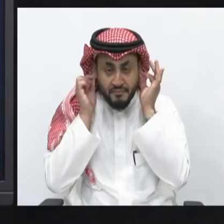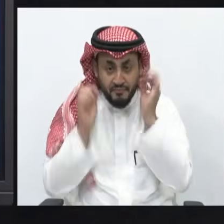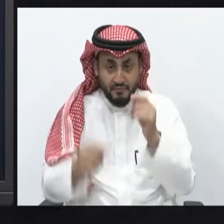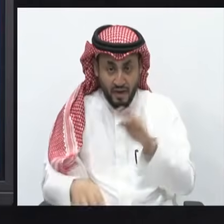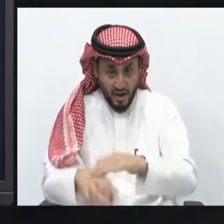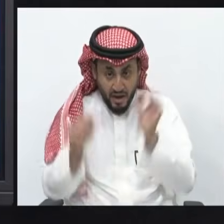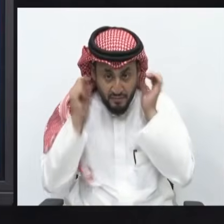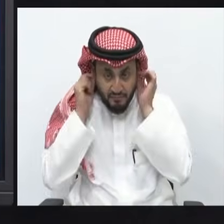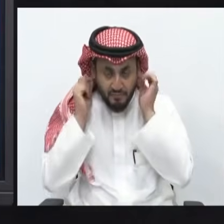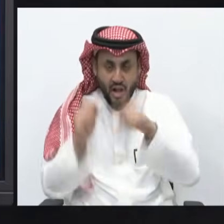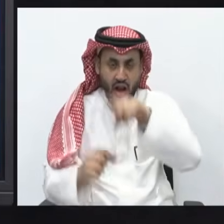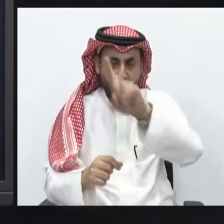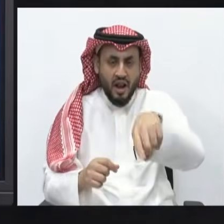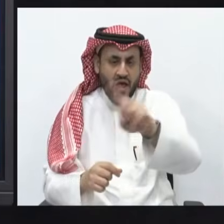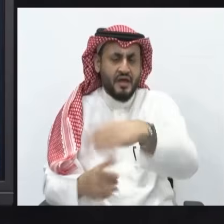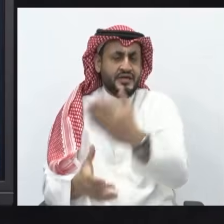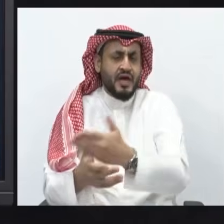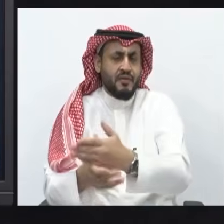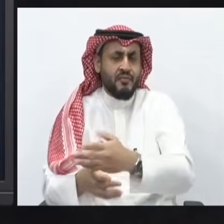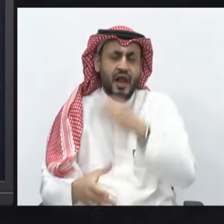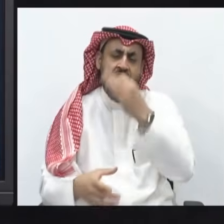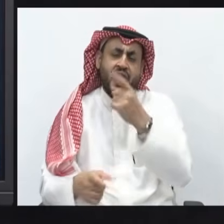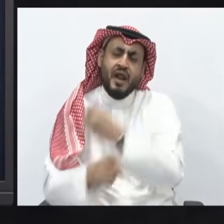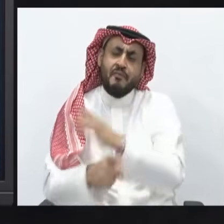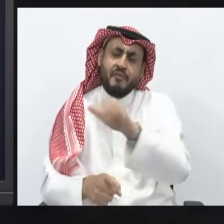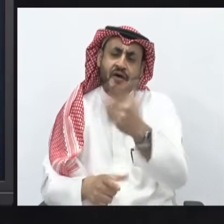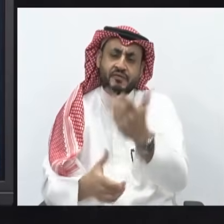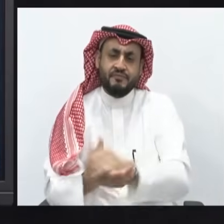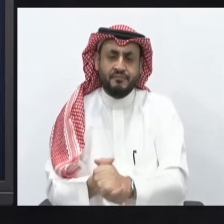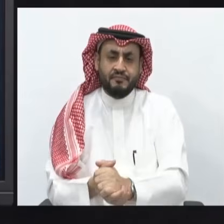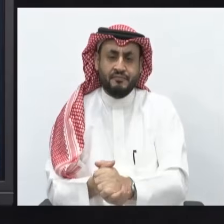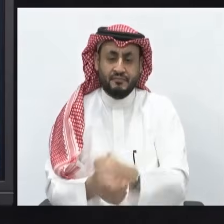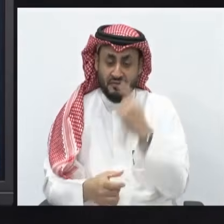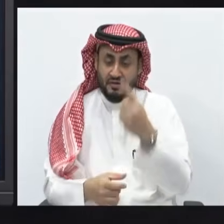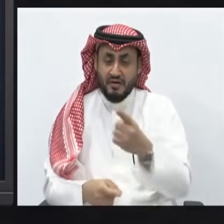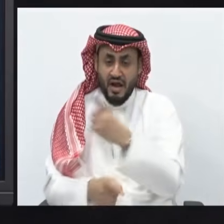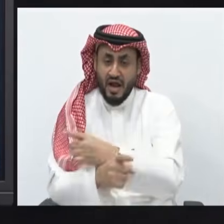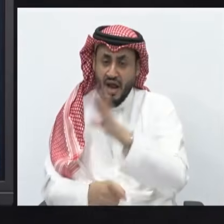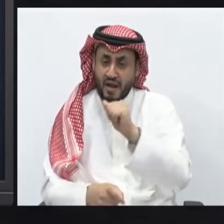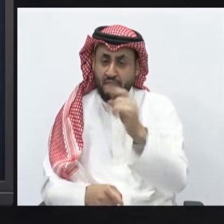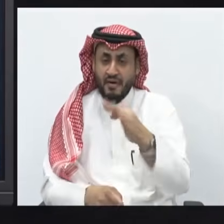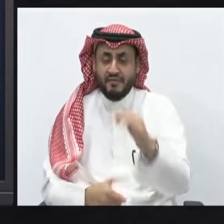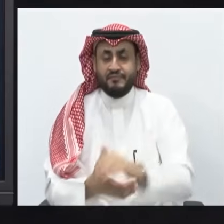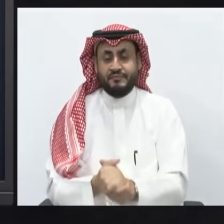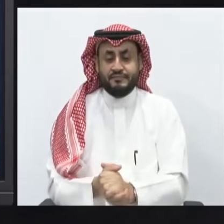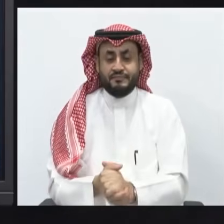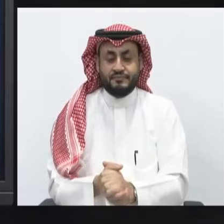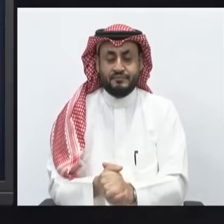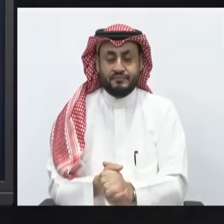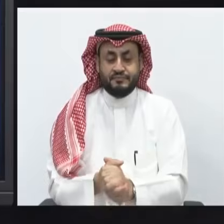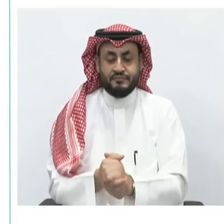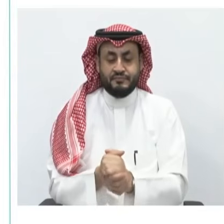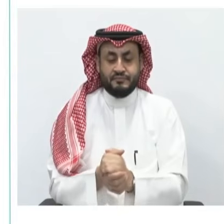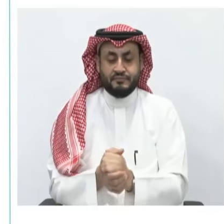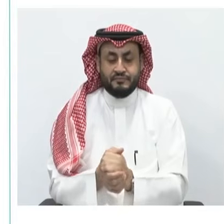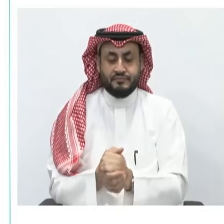your ears. No, don't touch it. Excellent. Why? The teacher doesn't say it. Okay. So if I say the teacher says, do it.